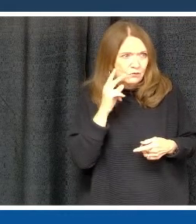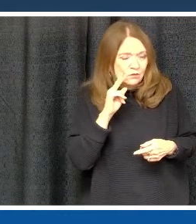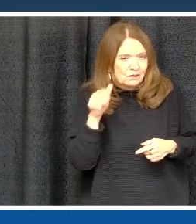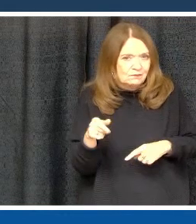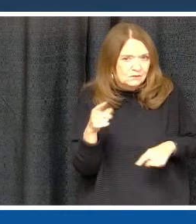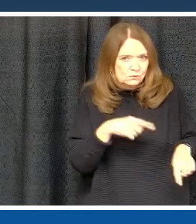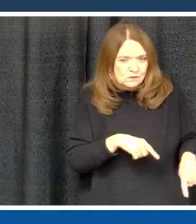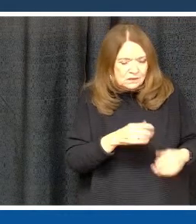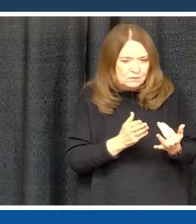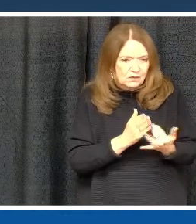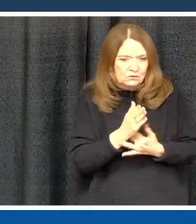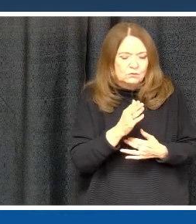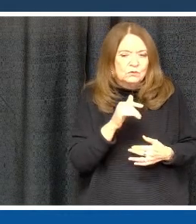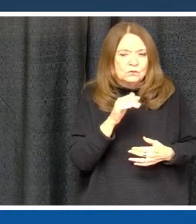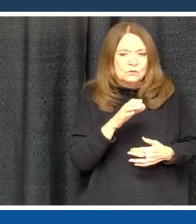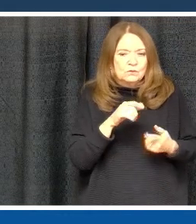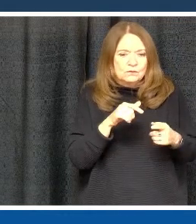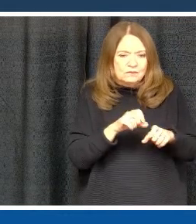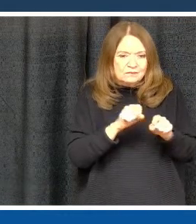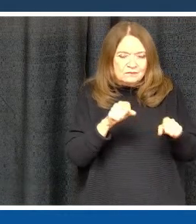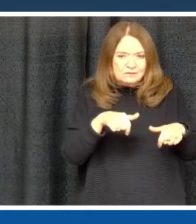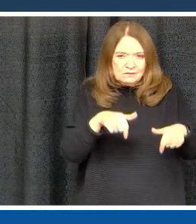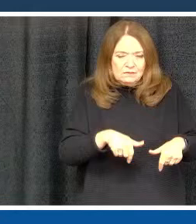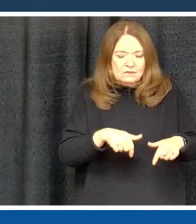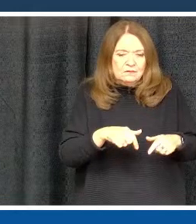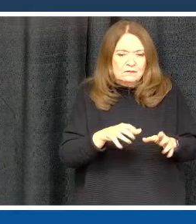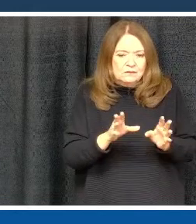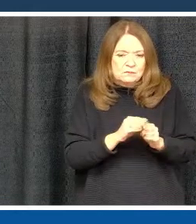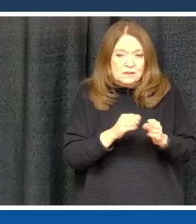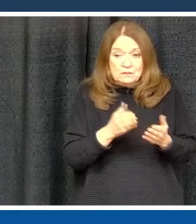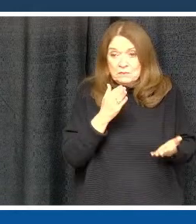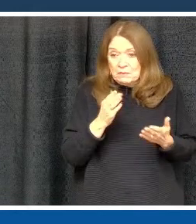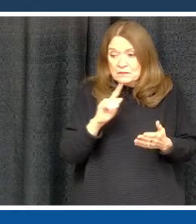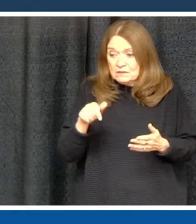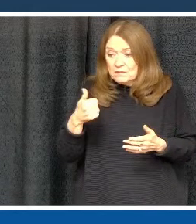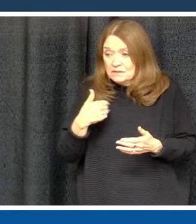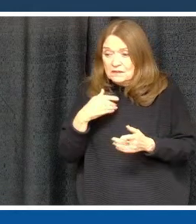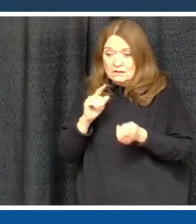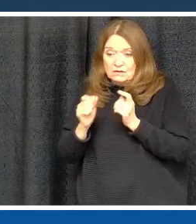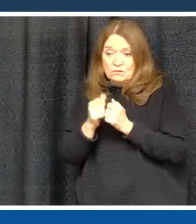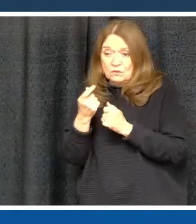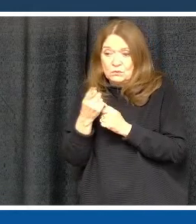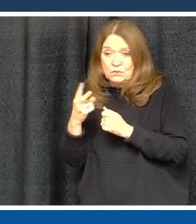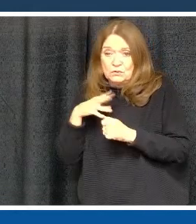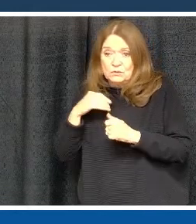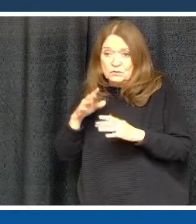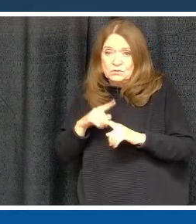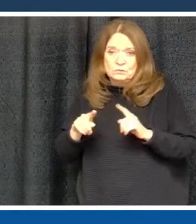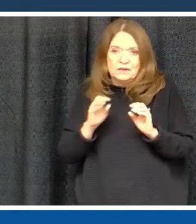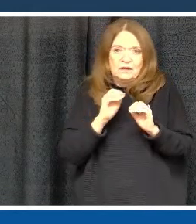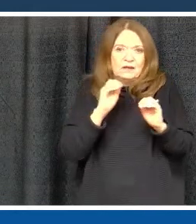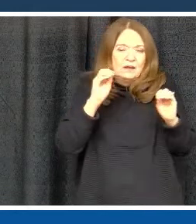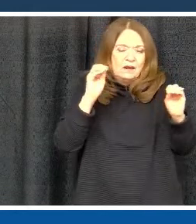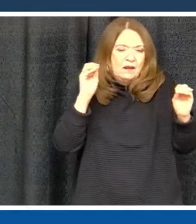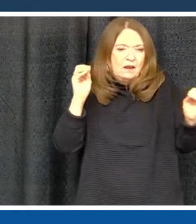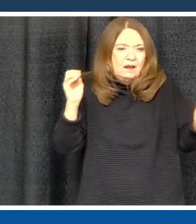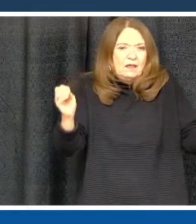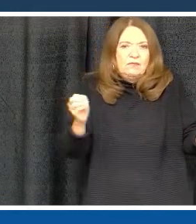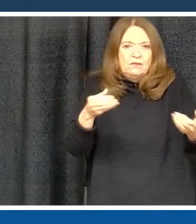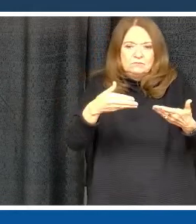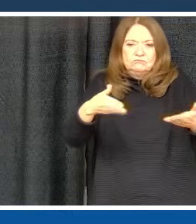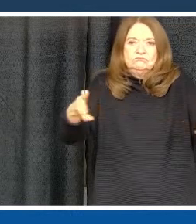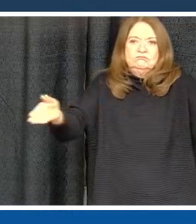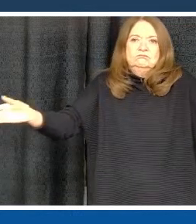coming through the system. Maybe a candid conversation was had with 1 or 2 hotel owners, but nothing to the gravity